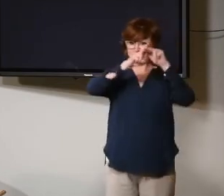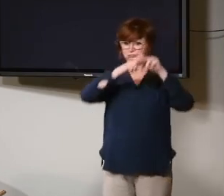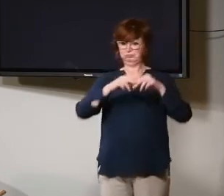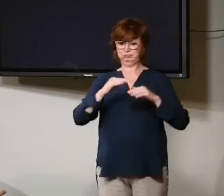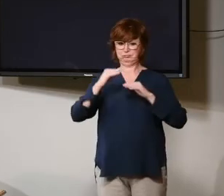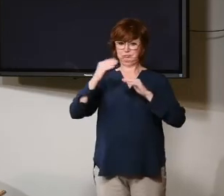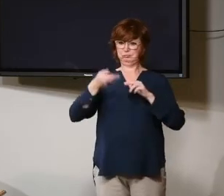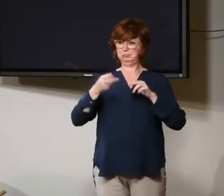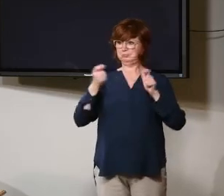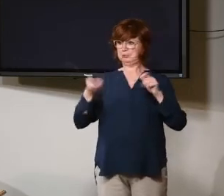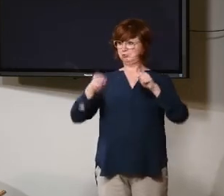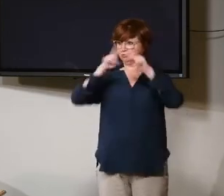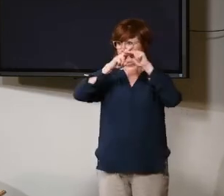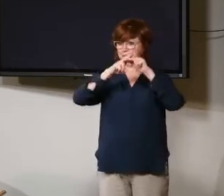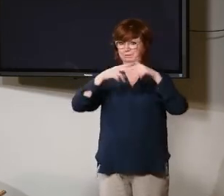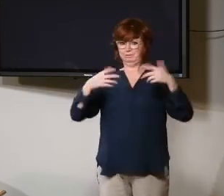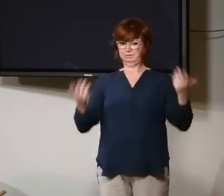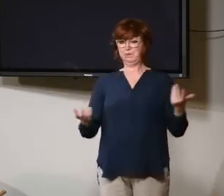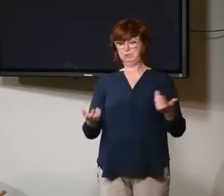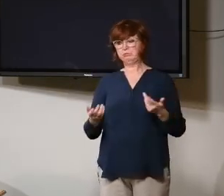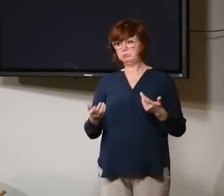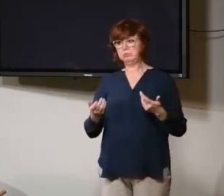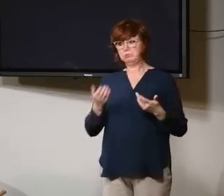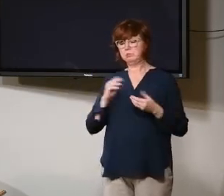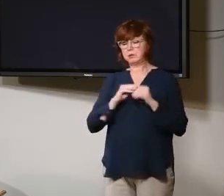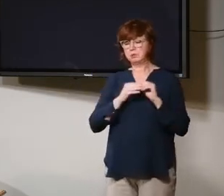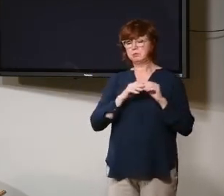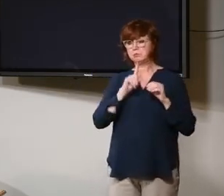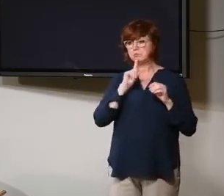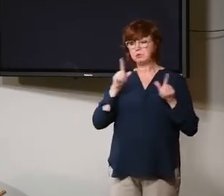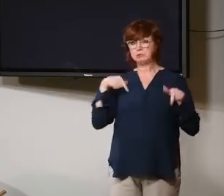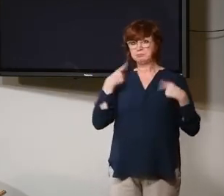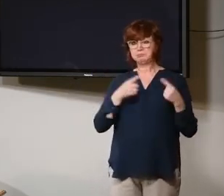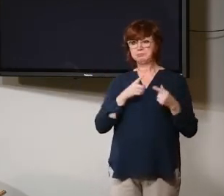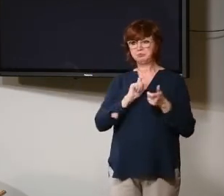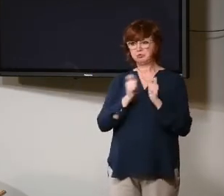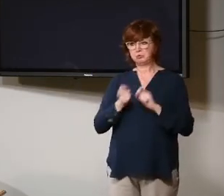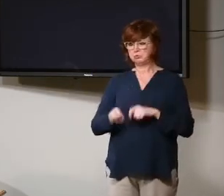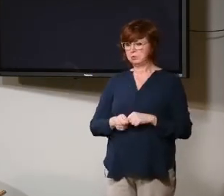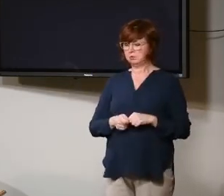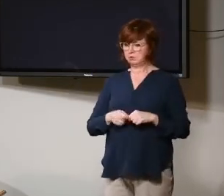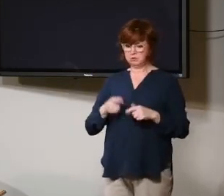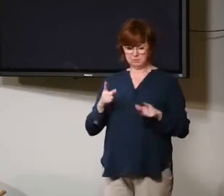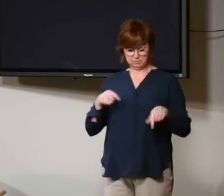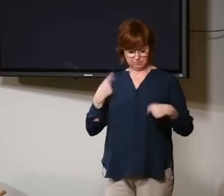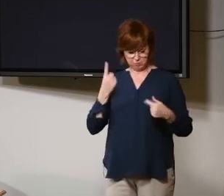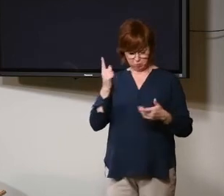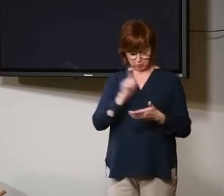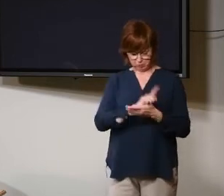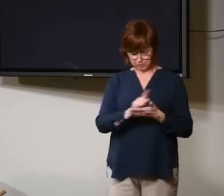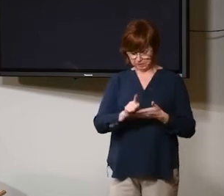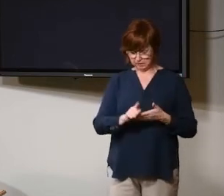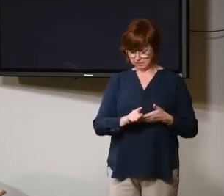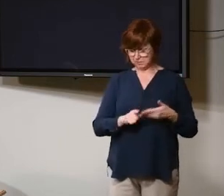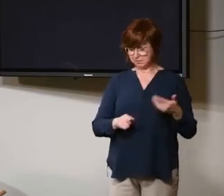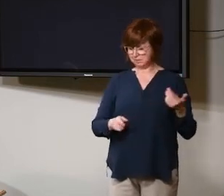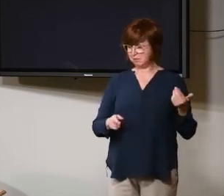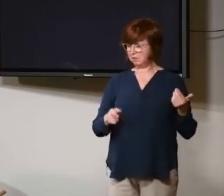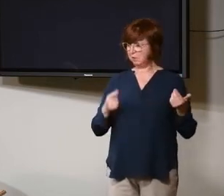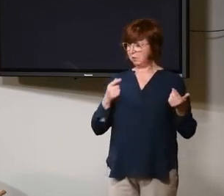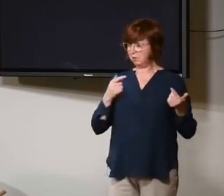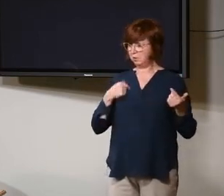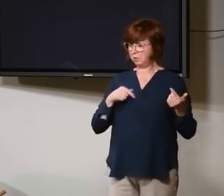respect to some of the restrictions that we have imposed over the course of the last week or a little better. You really don't get to